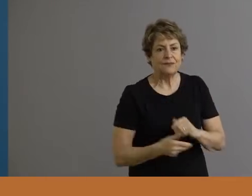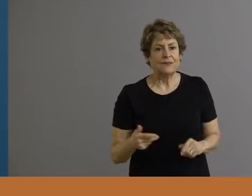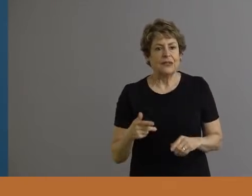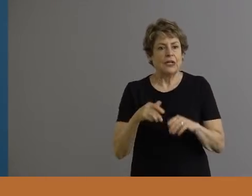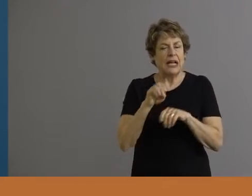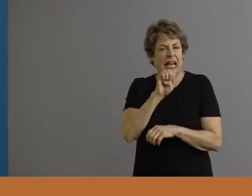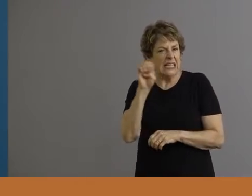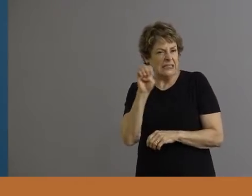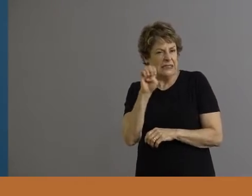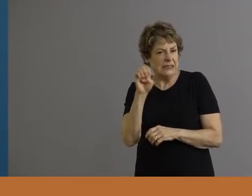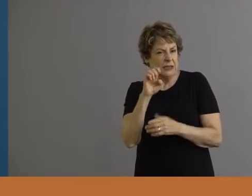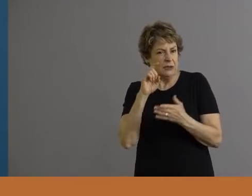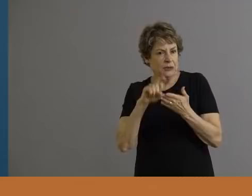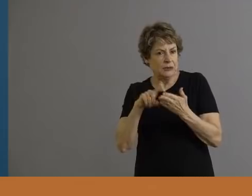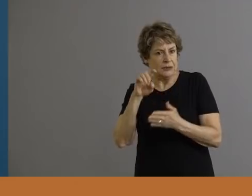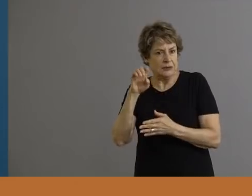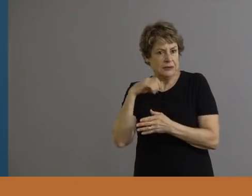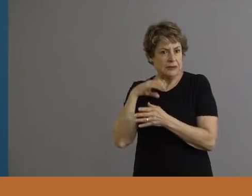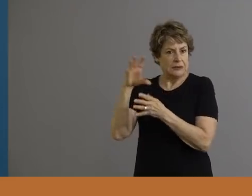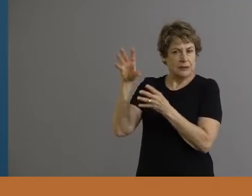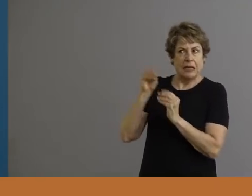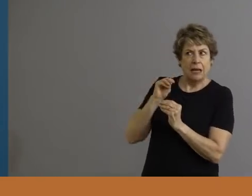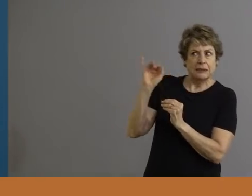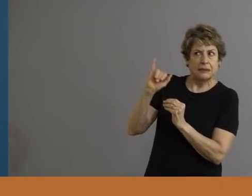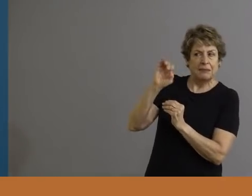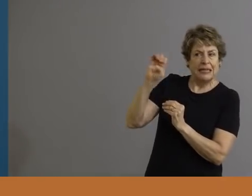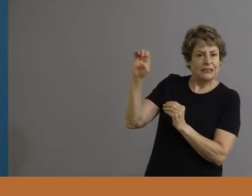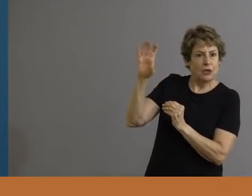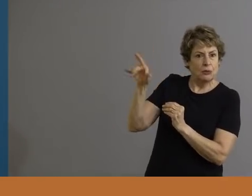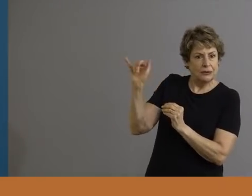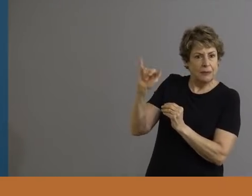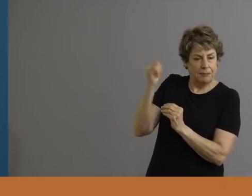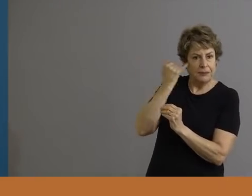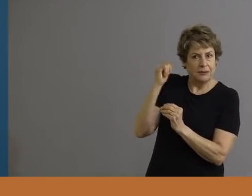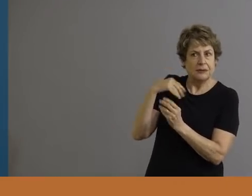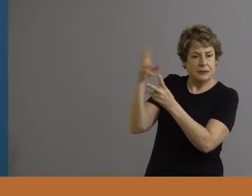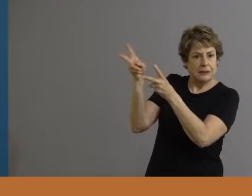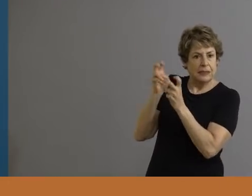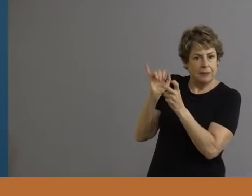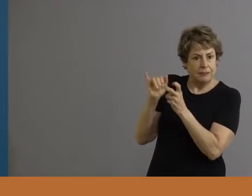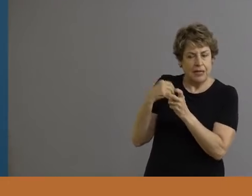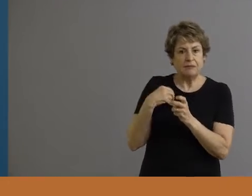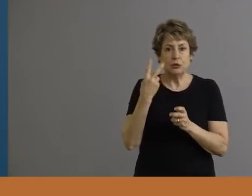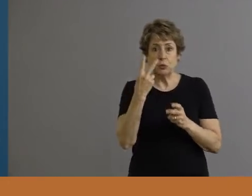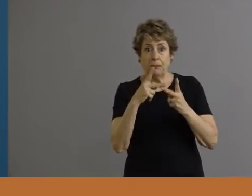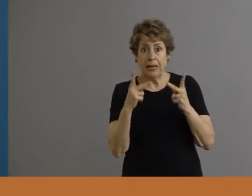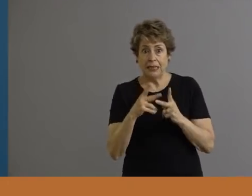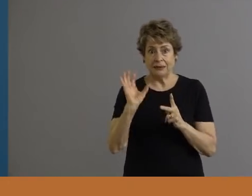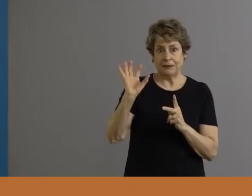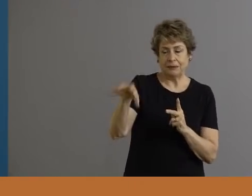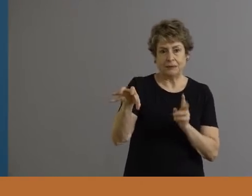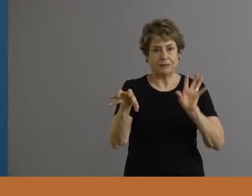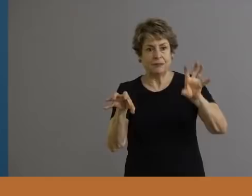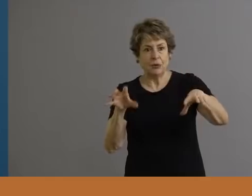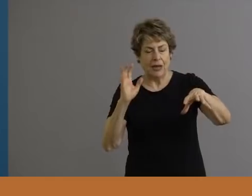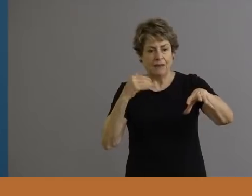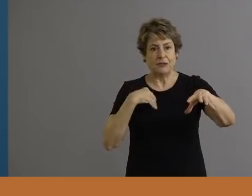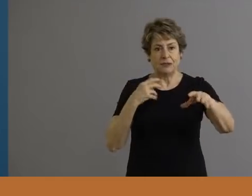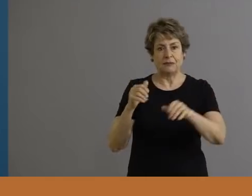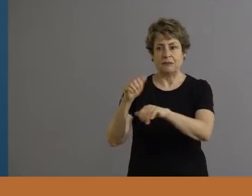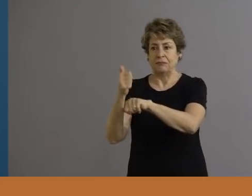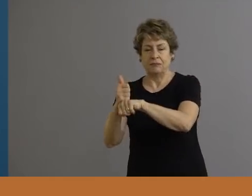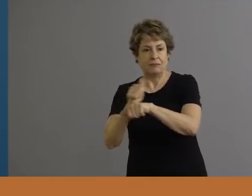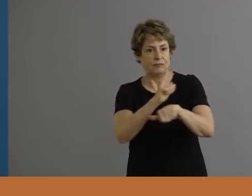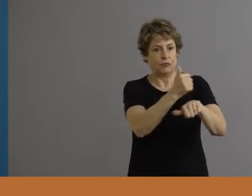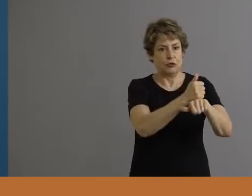sites. They'll have those selections made hopefully by this weekend, and we'll help them with logistics and other things. But the federal government will do